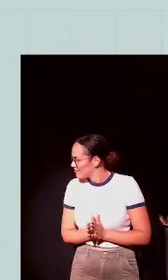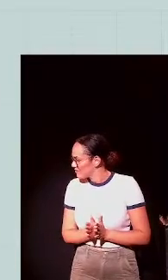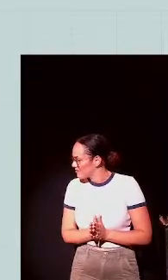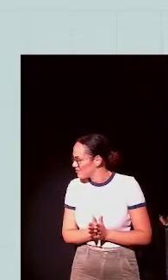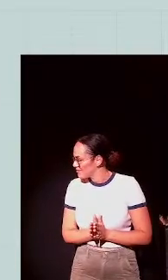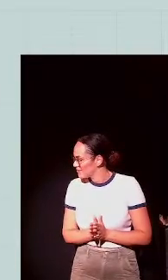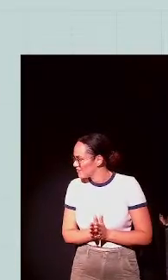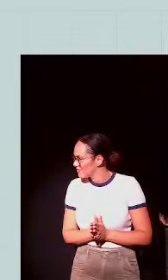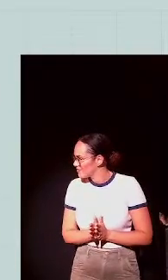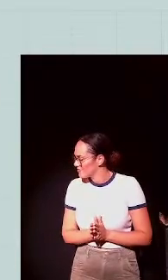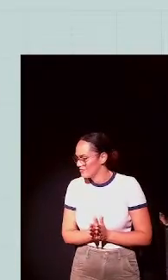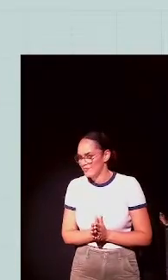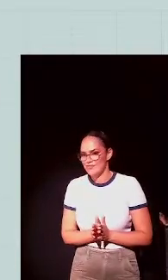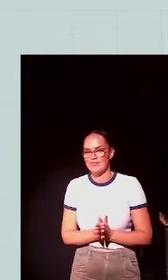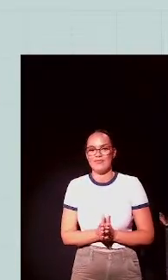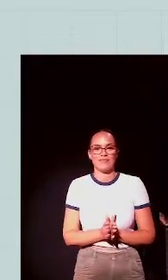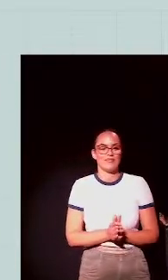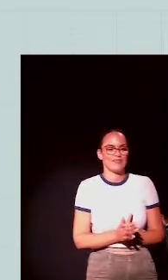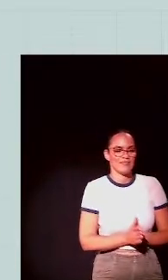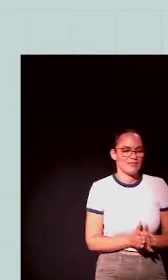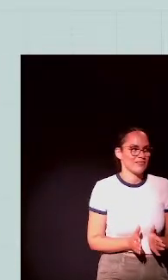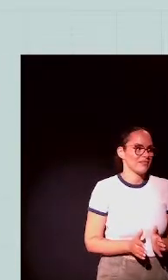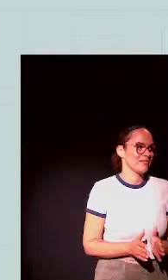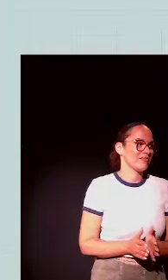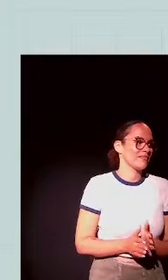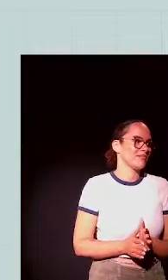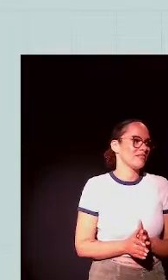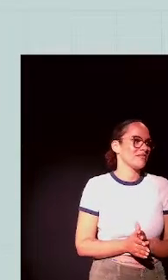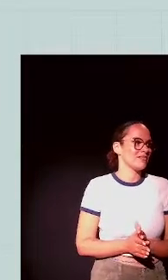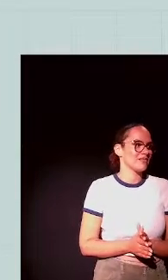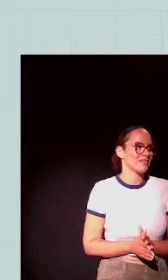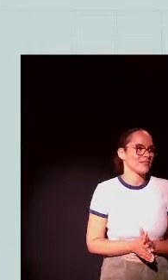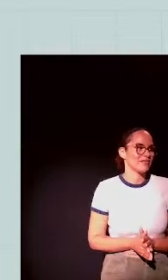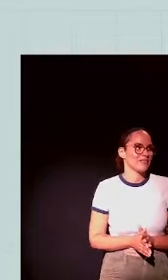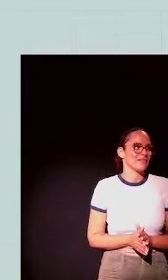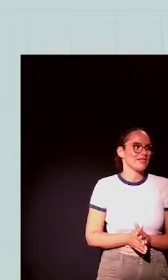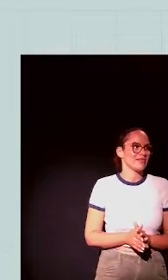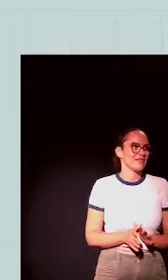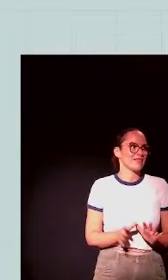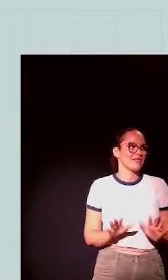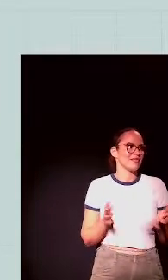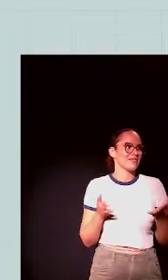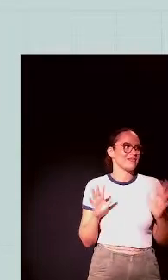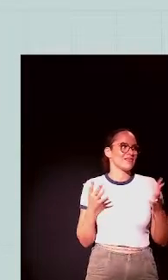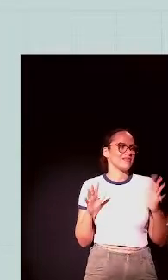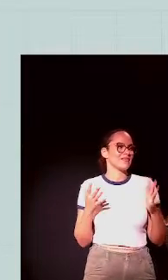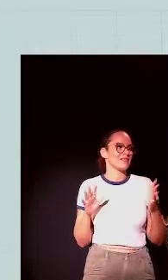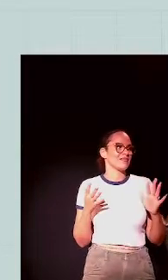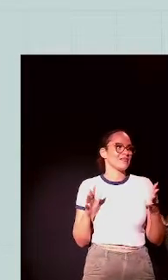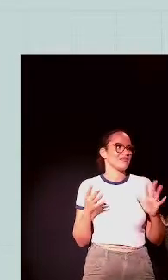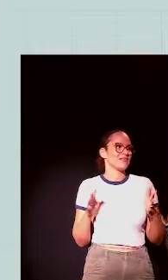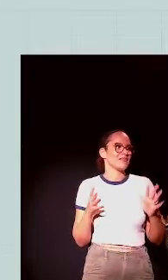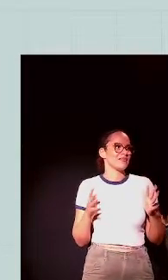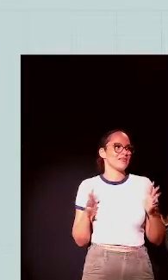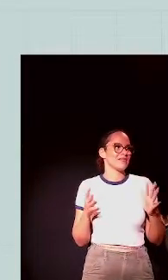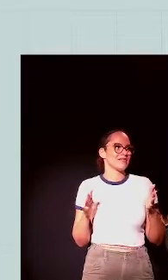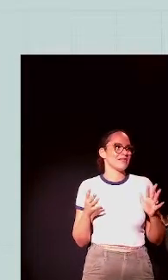Cheers. Amazing. Thanks, Paulee. Awesome. One more round of applause for Paulee. Come on. That was absolutely